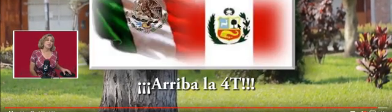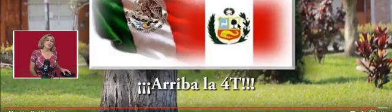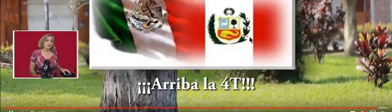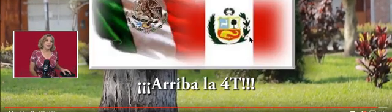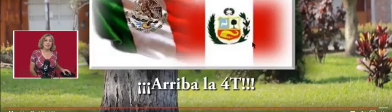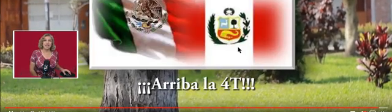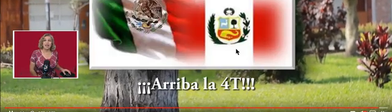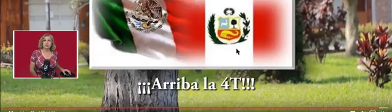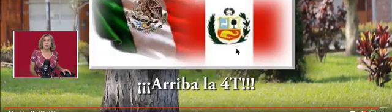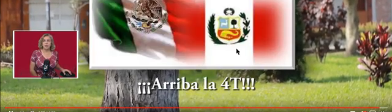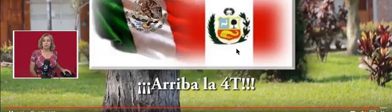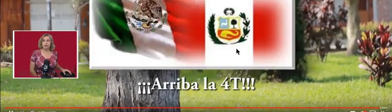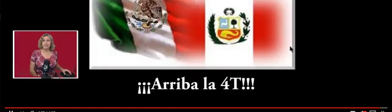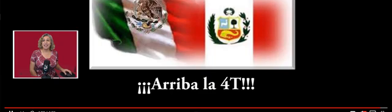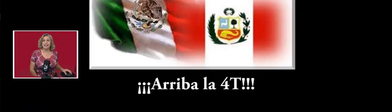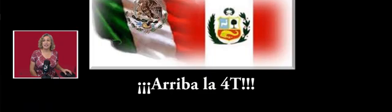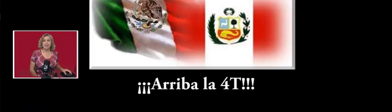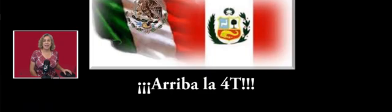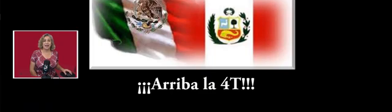That is to say,